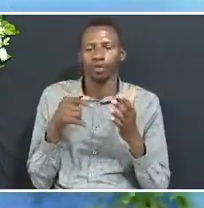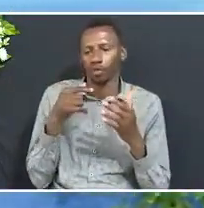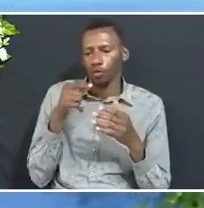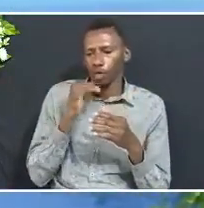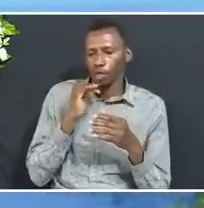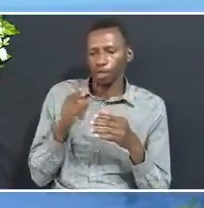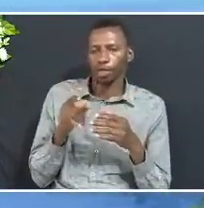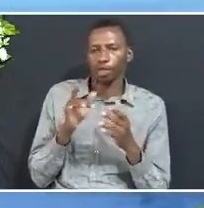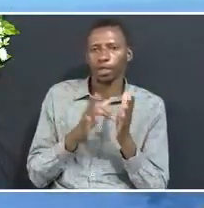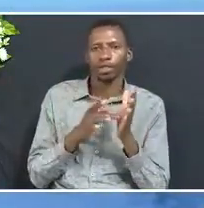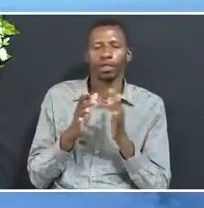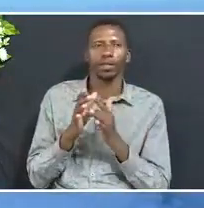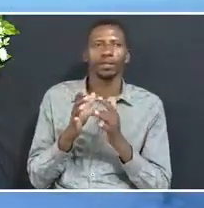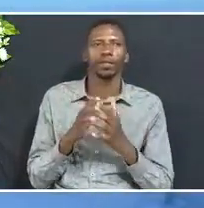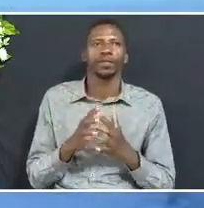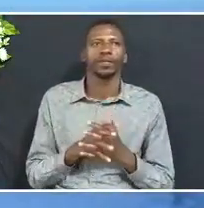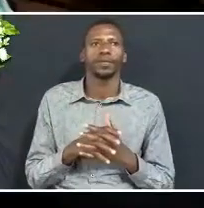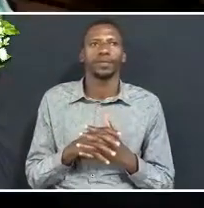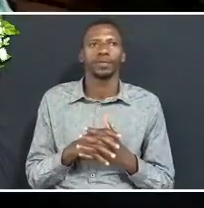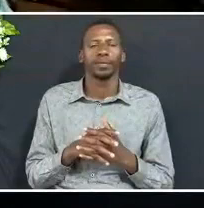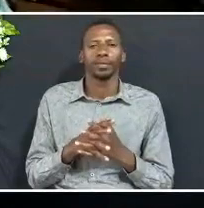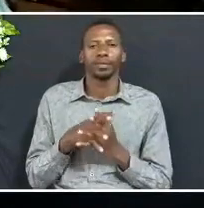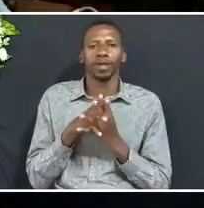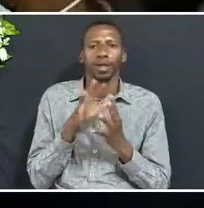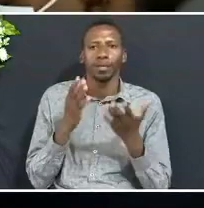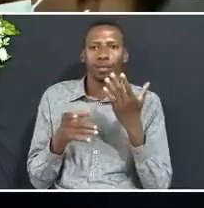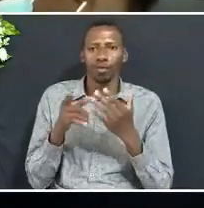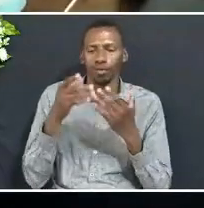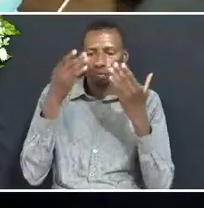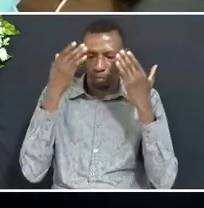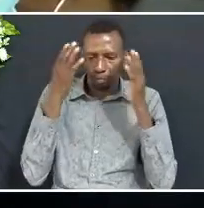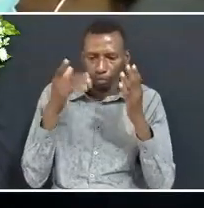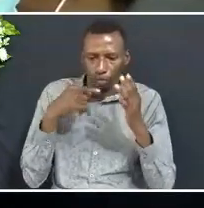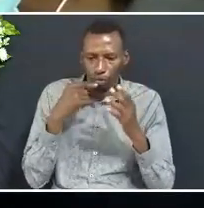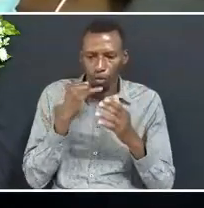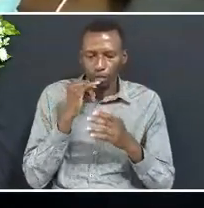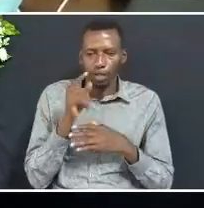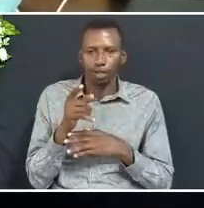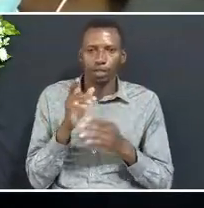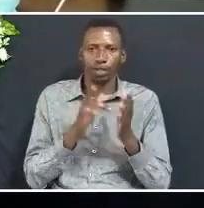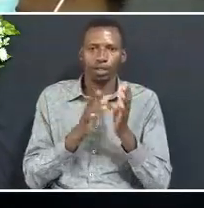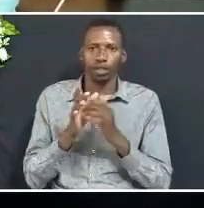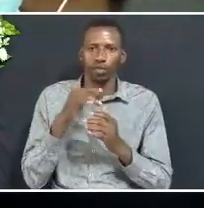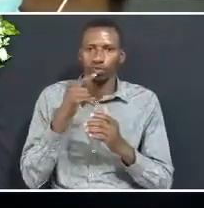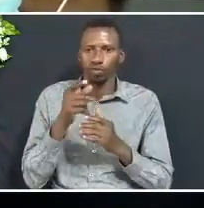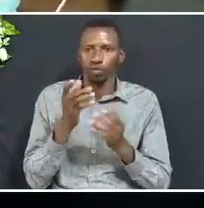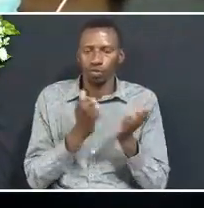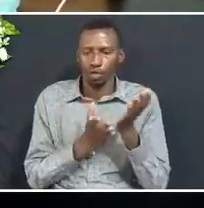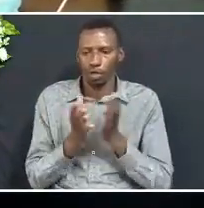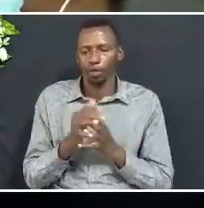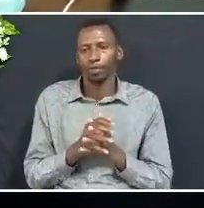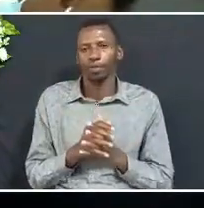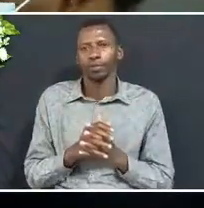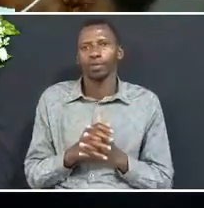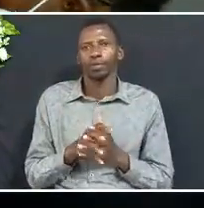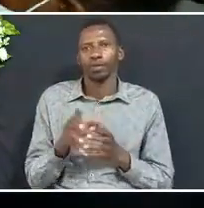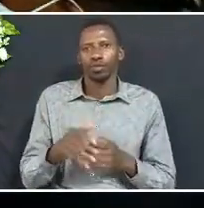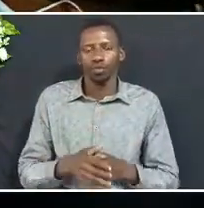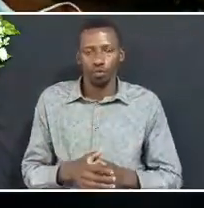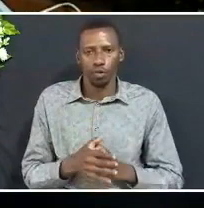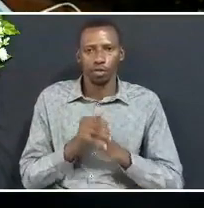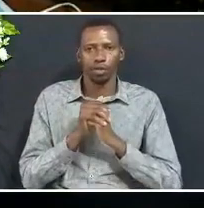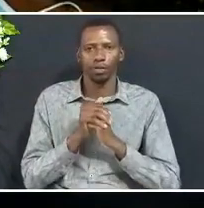this Jesus in your life. You may not even know who is this Jesus that you serve, you are